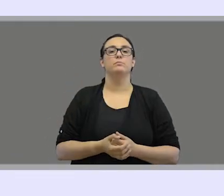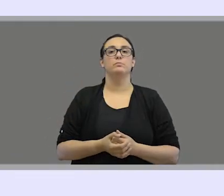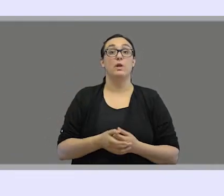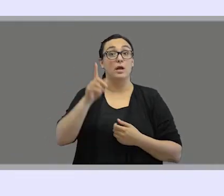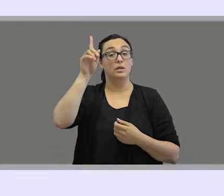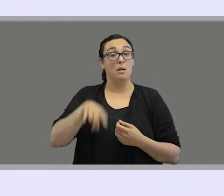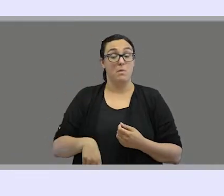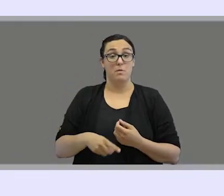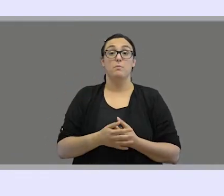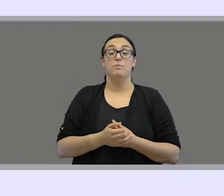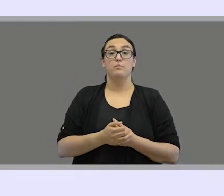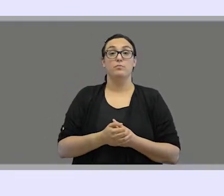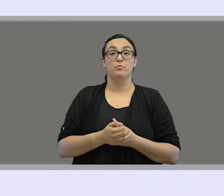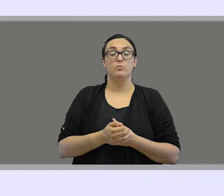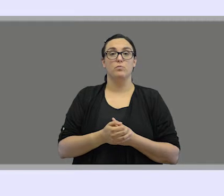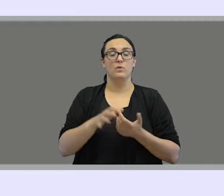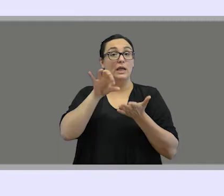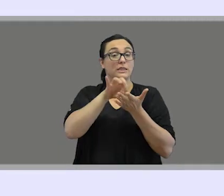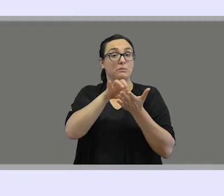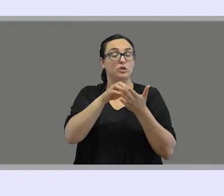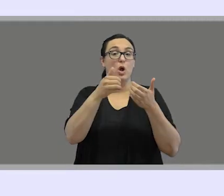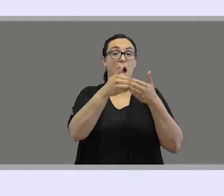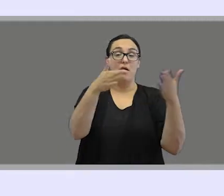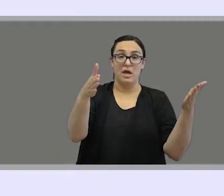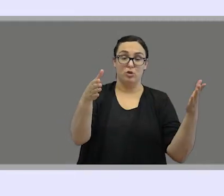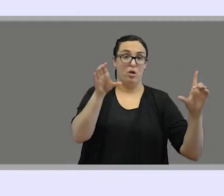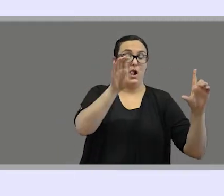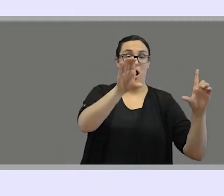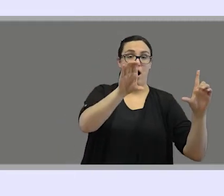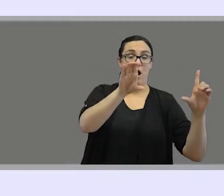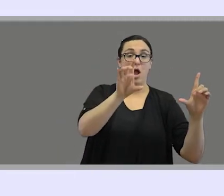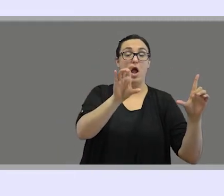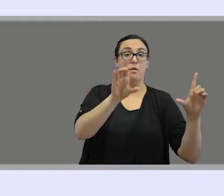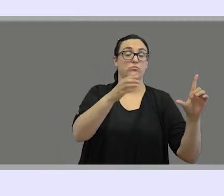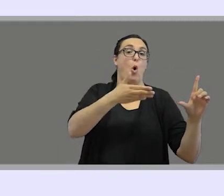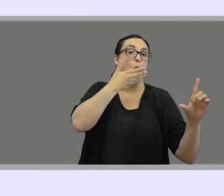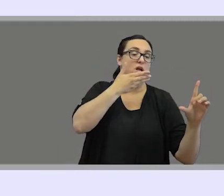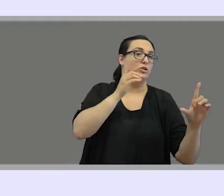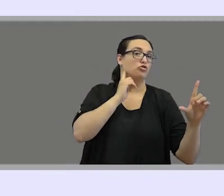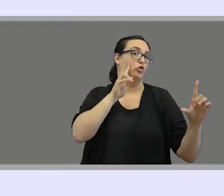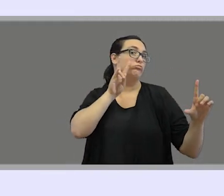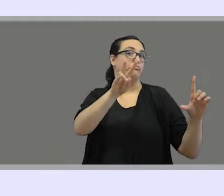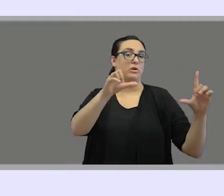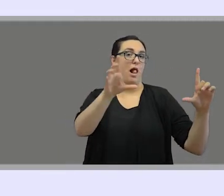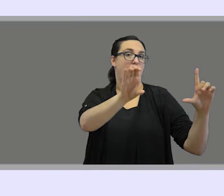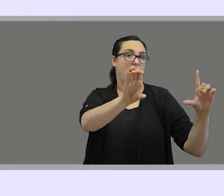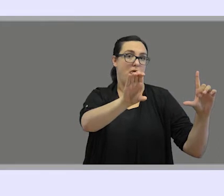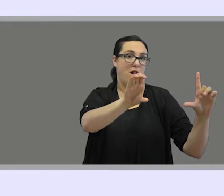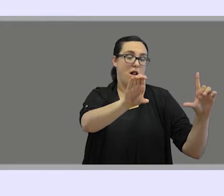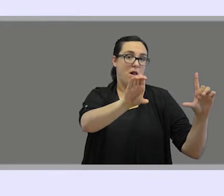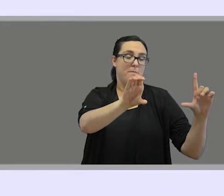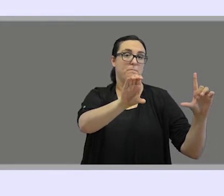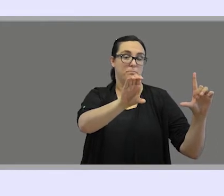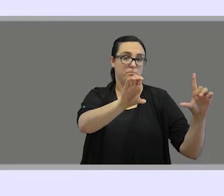also if the service is an open service so that everyone, the hearing people and the deaf people, see